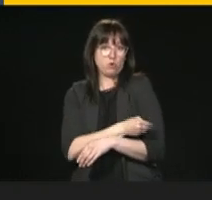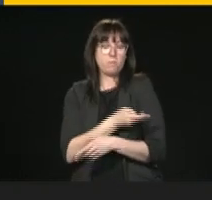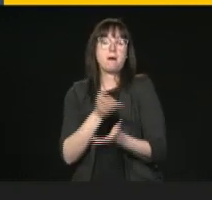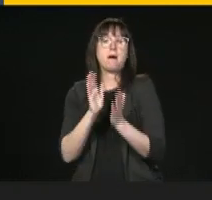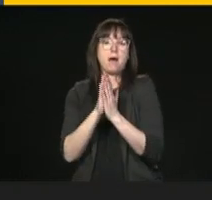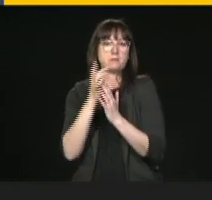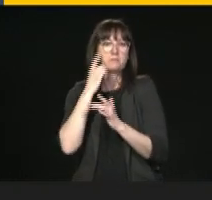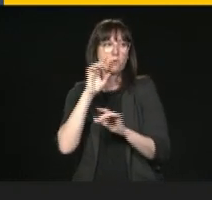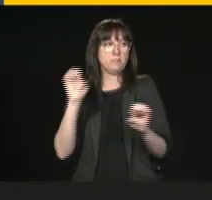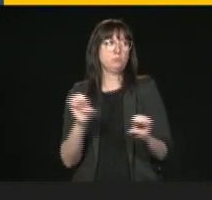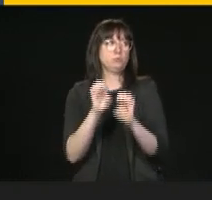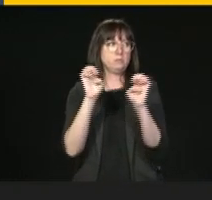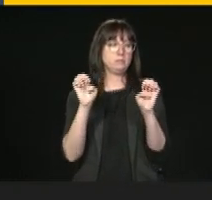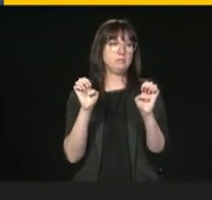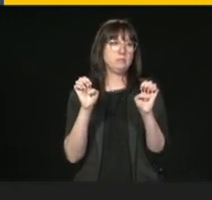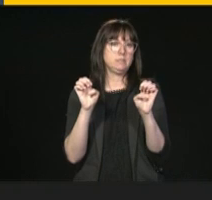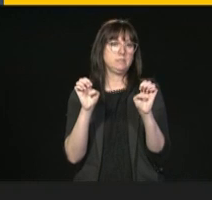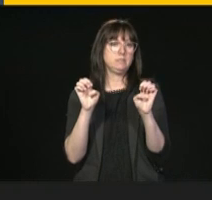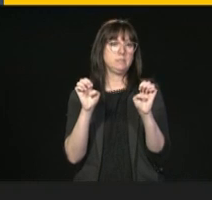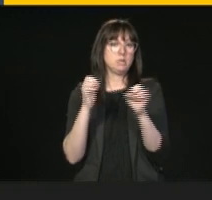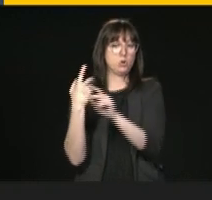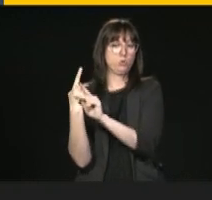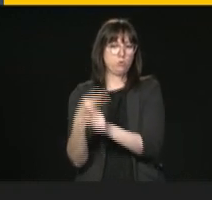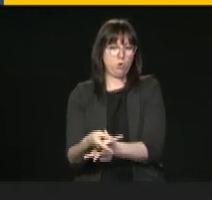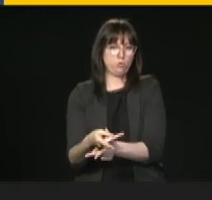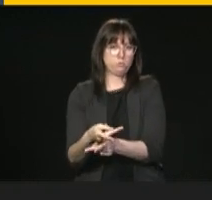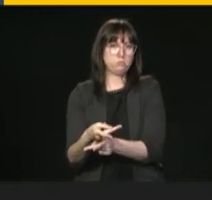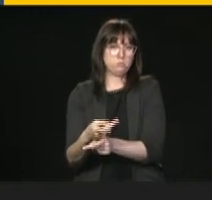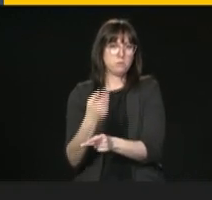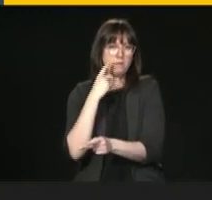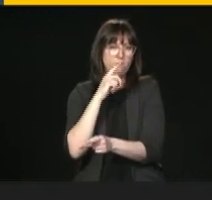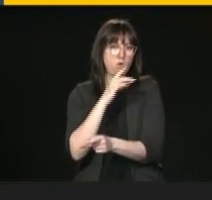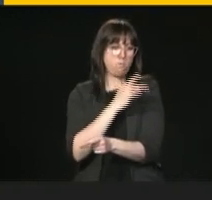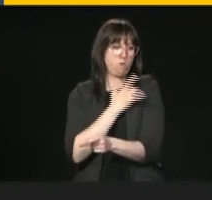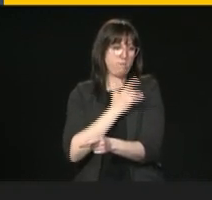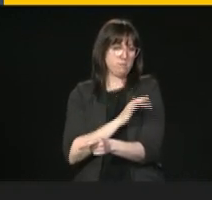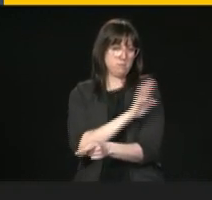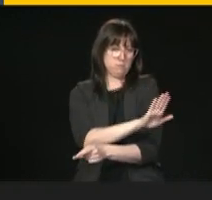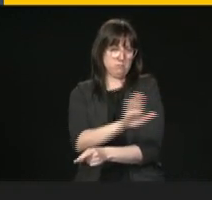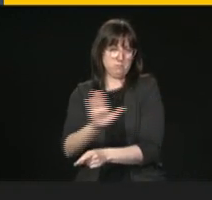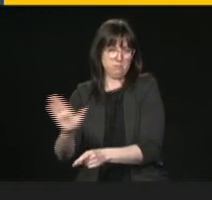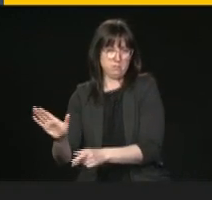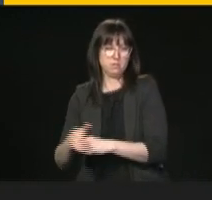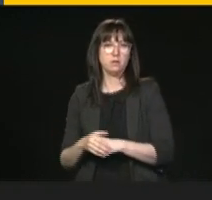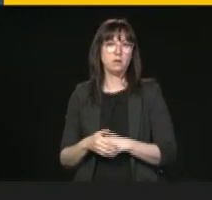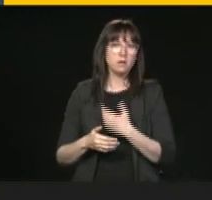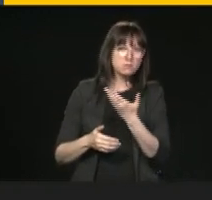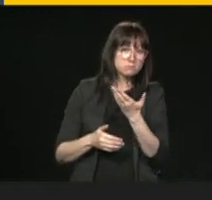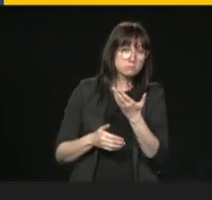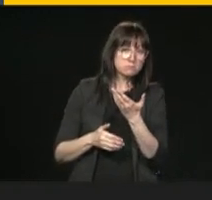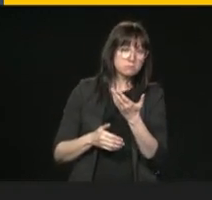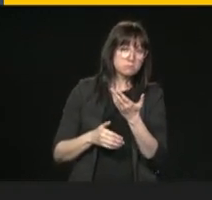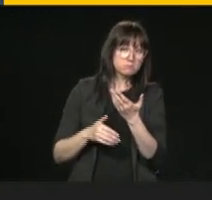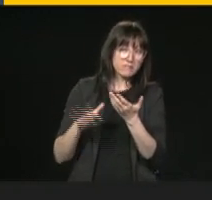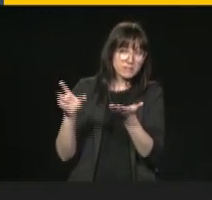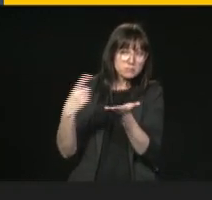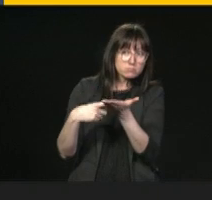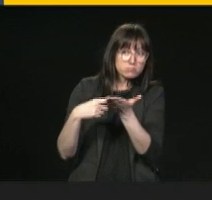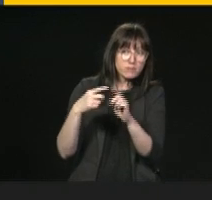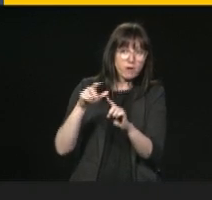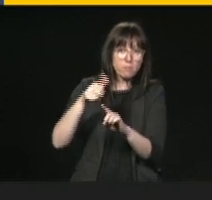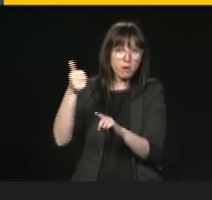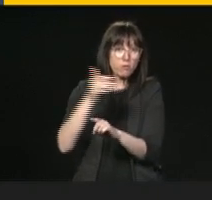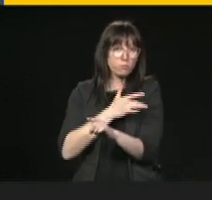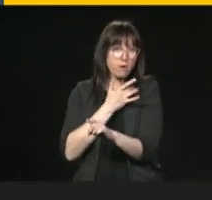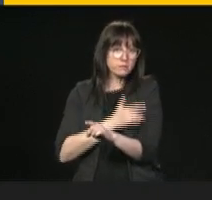loans for provinces. And I'm just wondering if you've had that request from any of the provinces and if you're planning to do anything